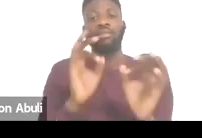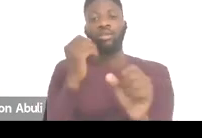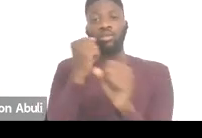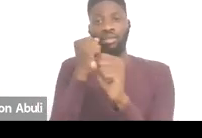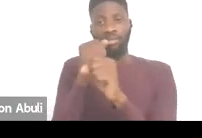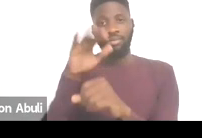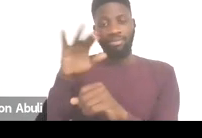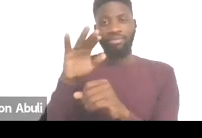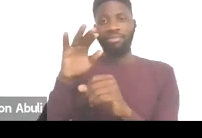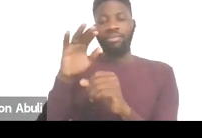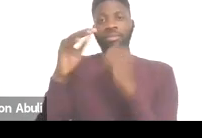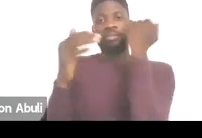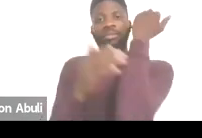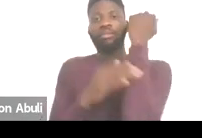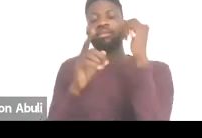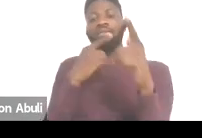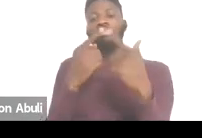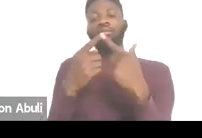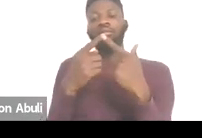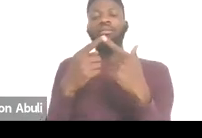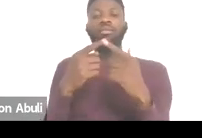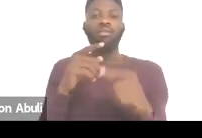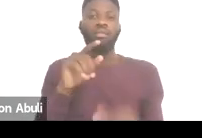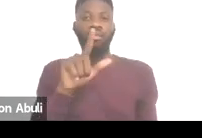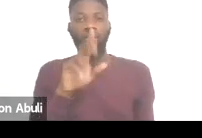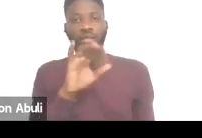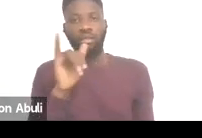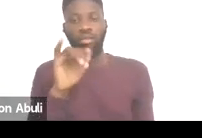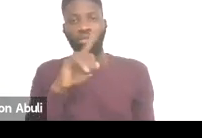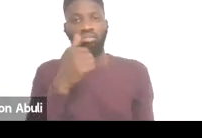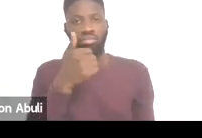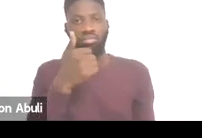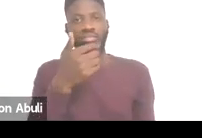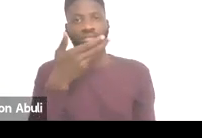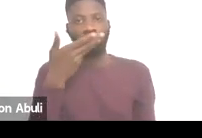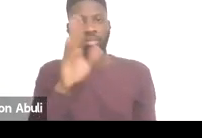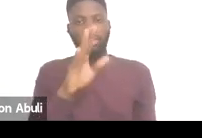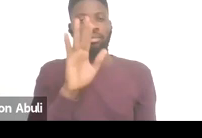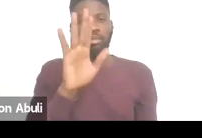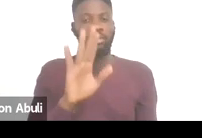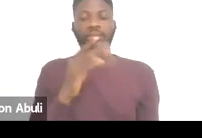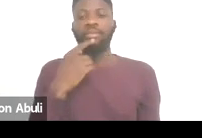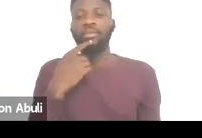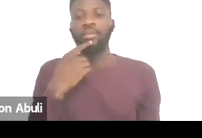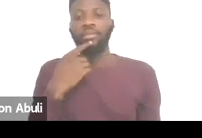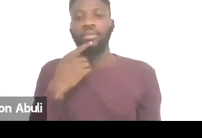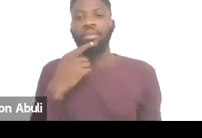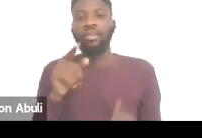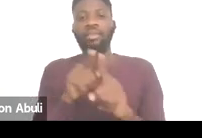in a toxic Lucy, environment. there's a good question that you need to respond to. Yes, yes. As an expert,